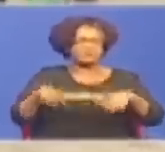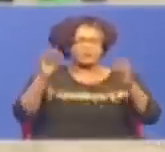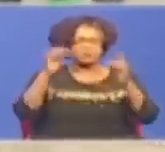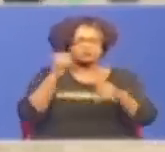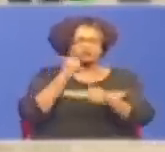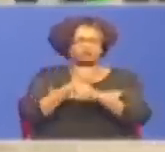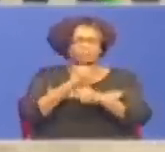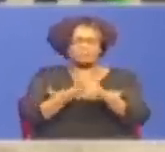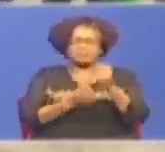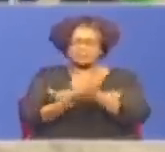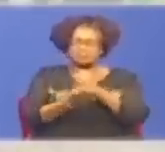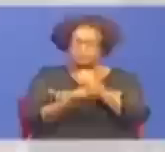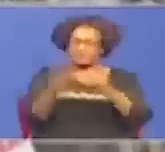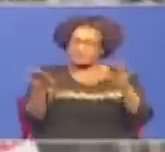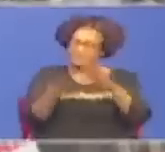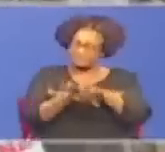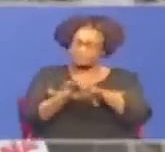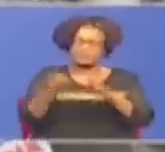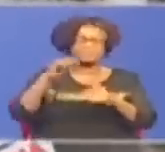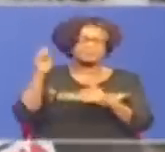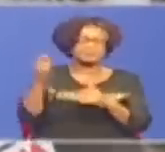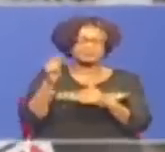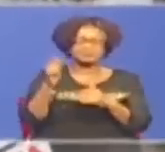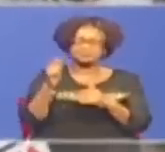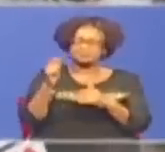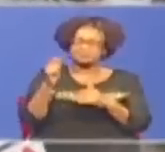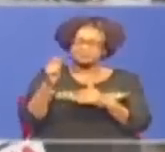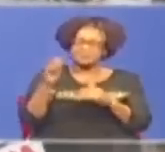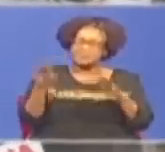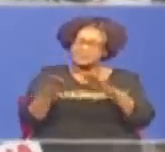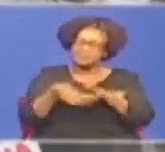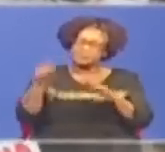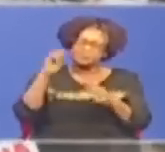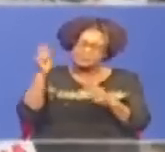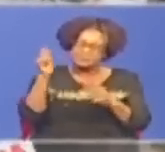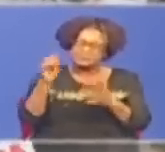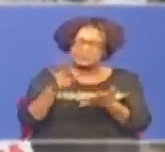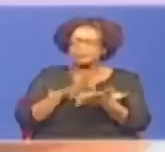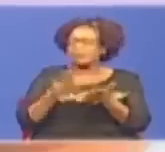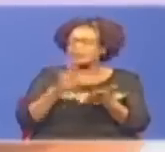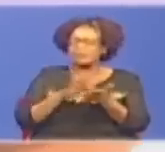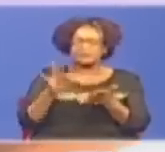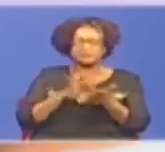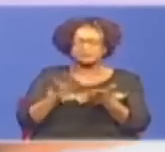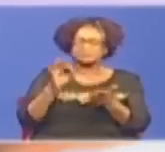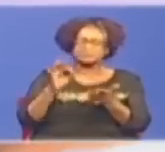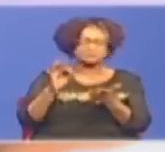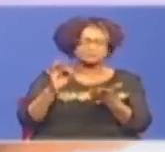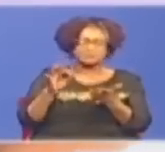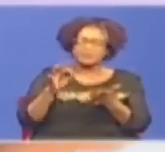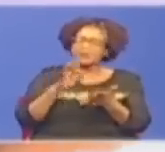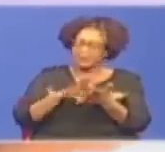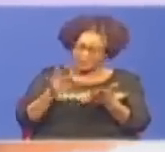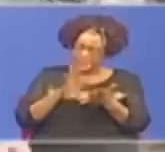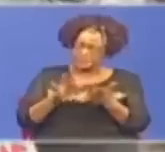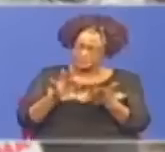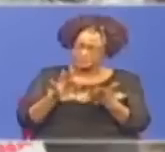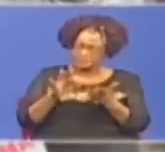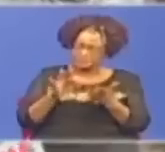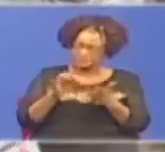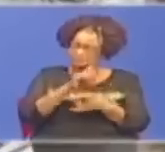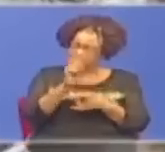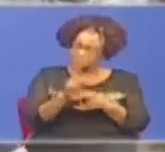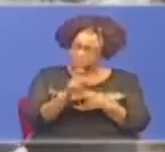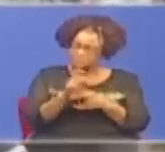description of a deputy president. Ni karani wa rais. Si ni karani wa rais? Karani as in clerk? A